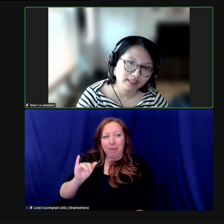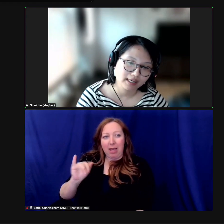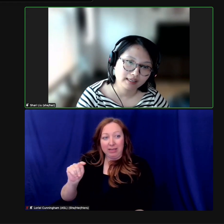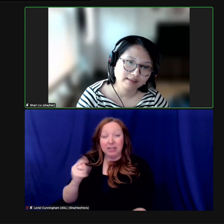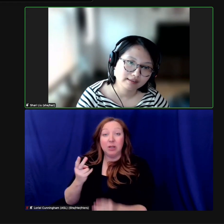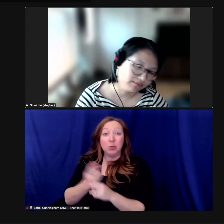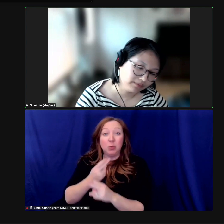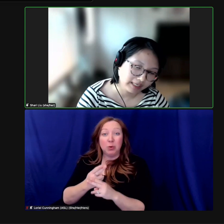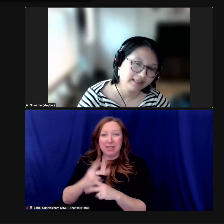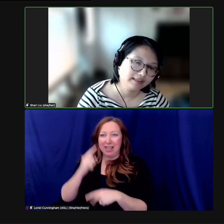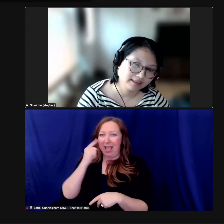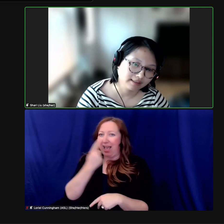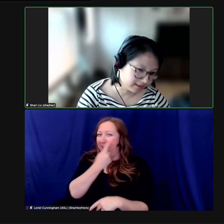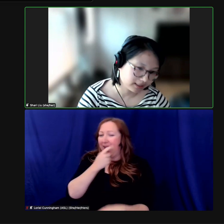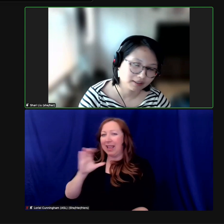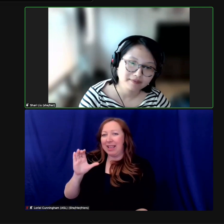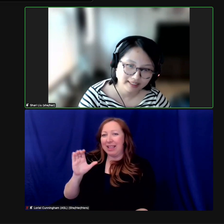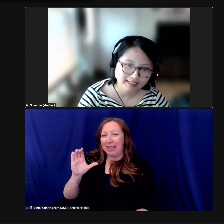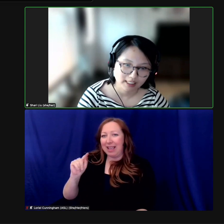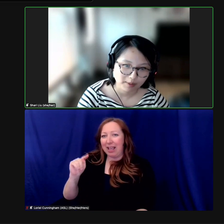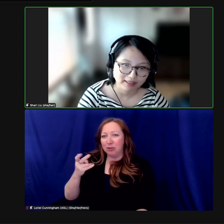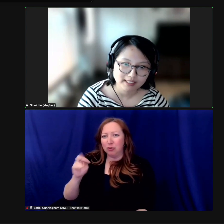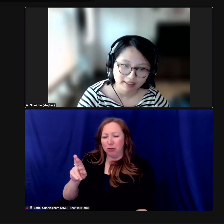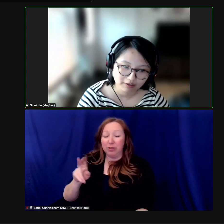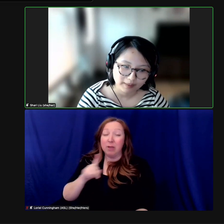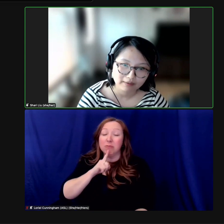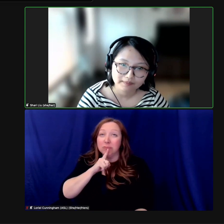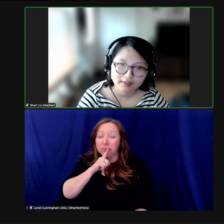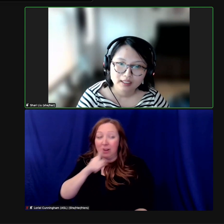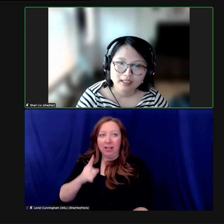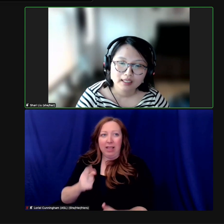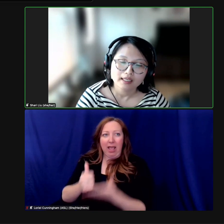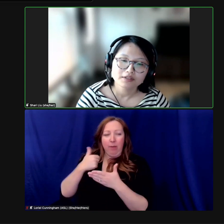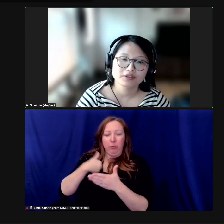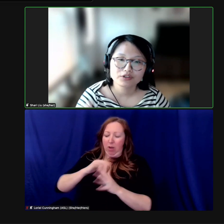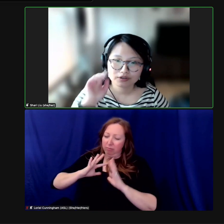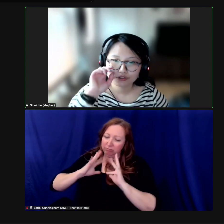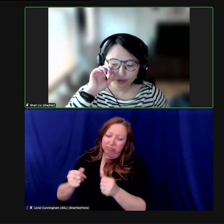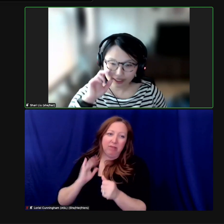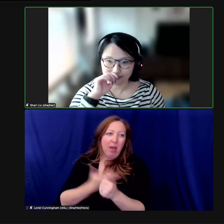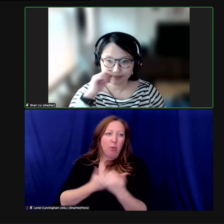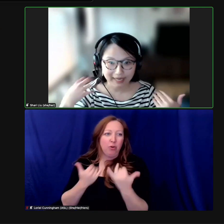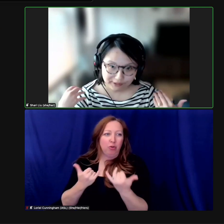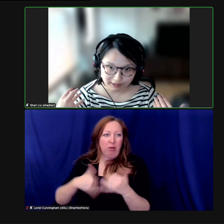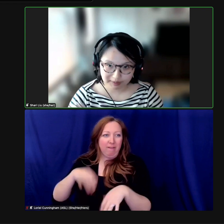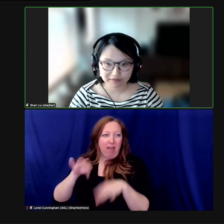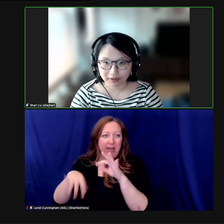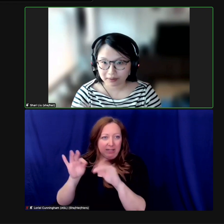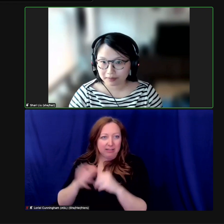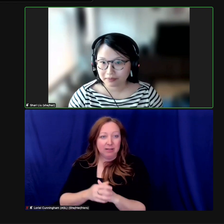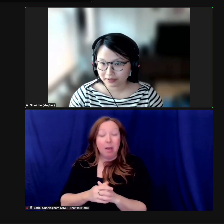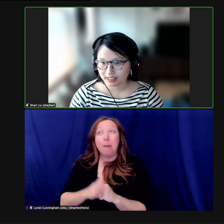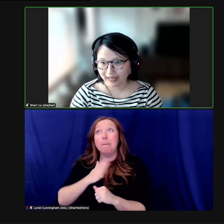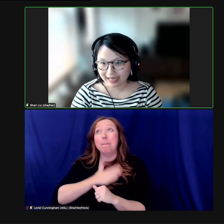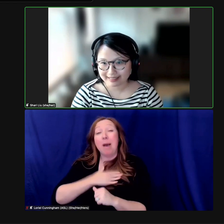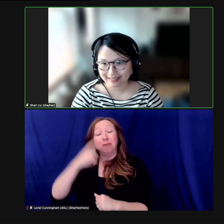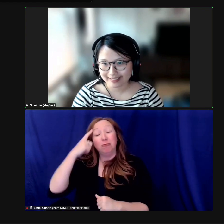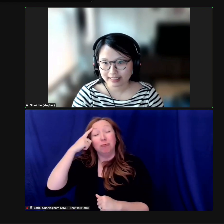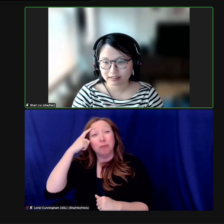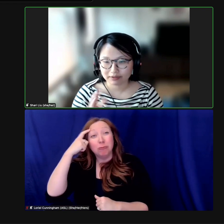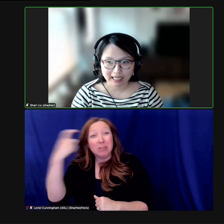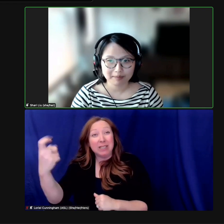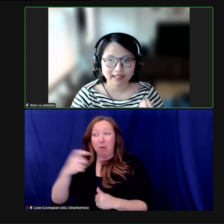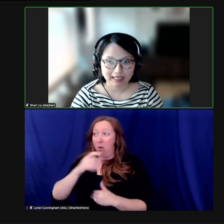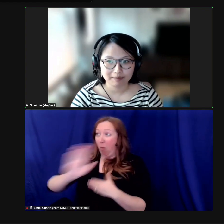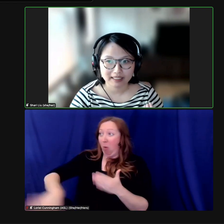spurred the current findings that I'm about to tell you about. So the my dream is for our whole field to have